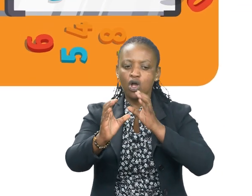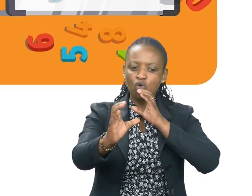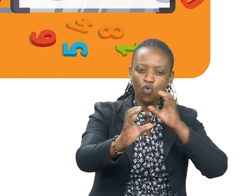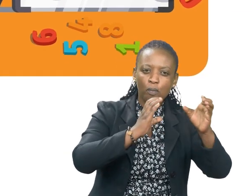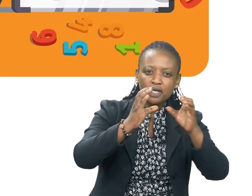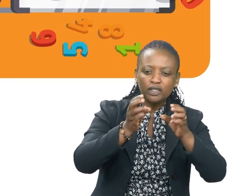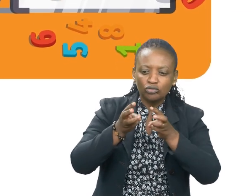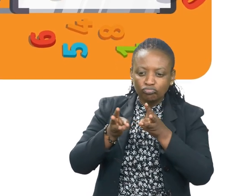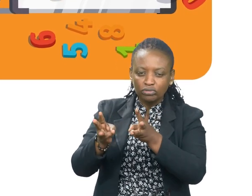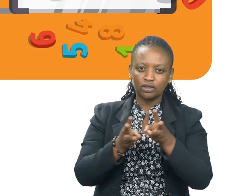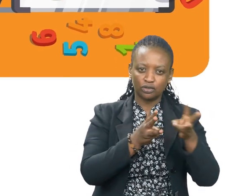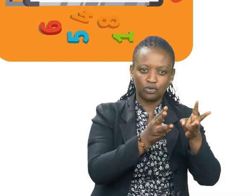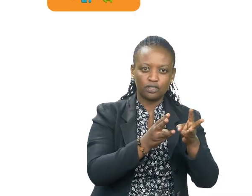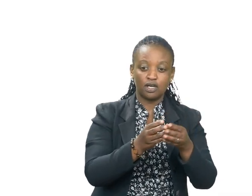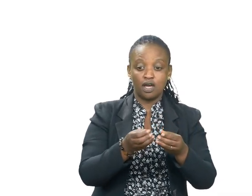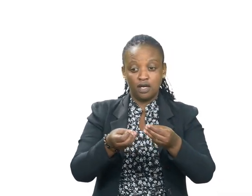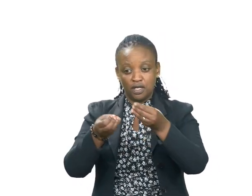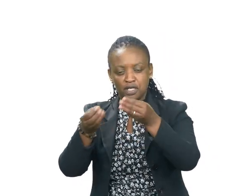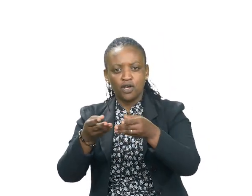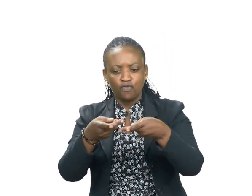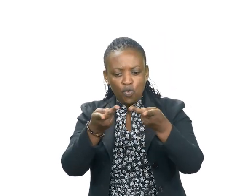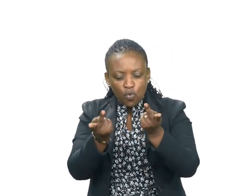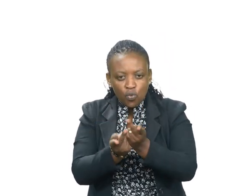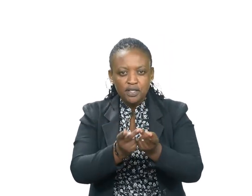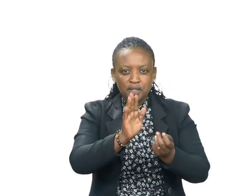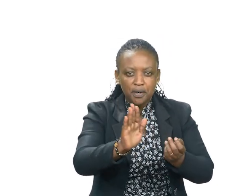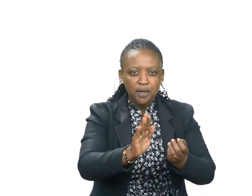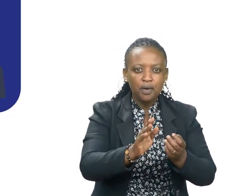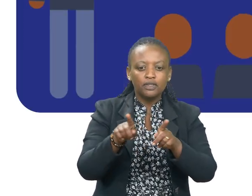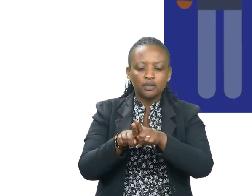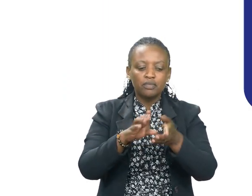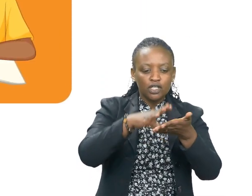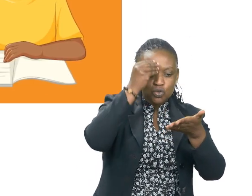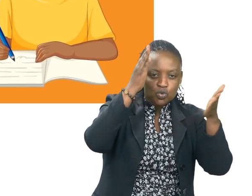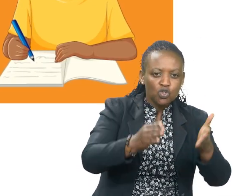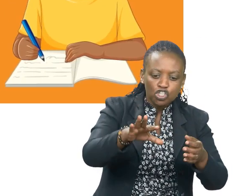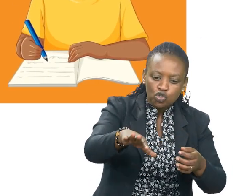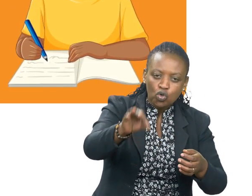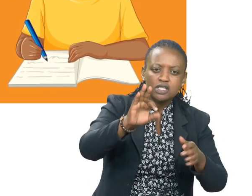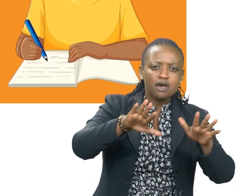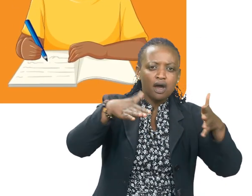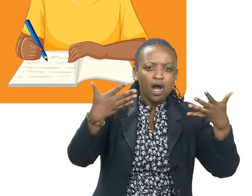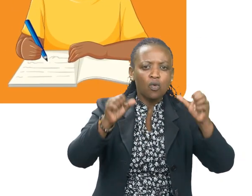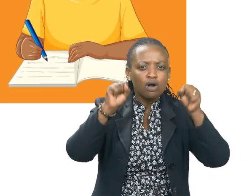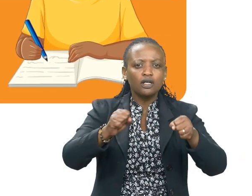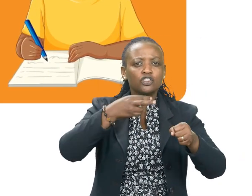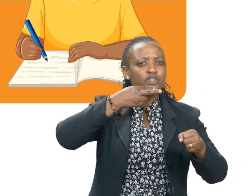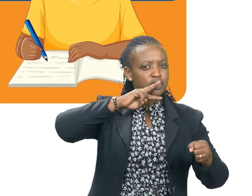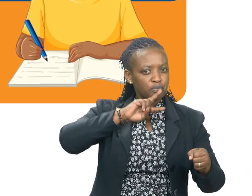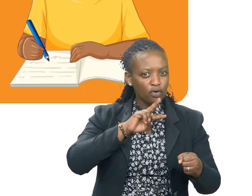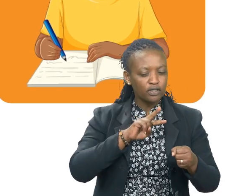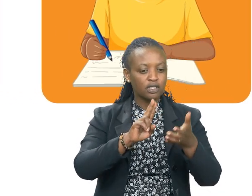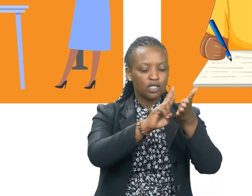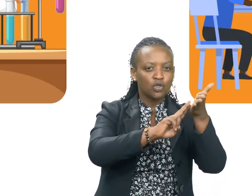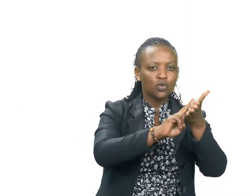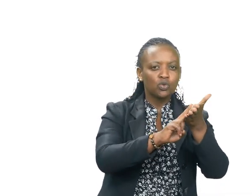diverse communication methods, allow self-pacing, offer students a choice on how they